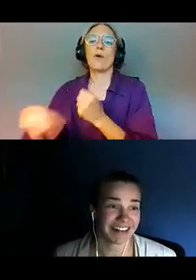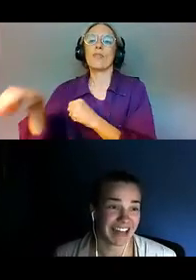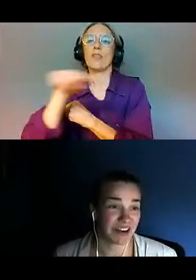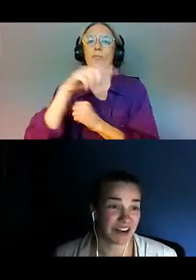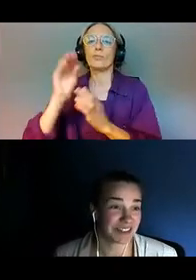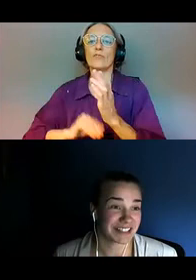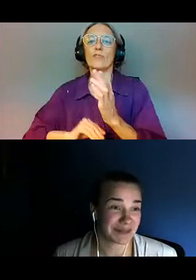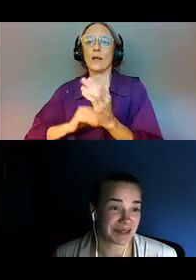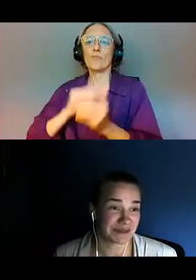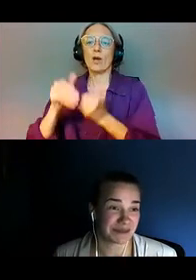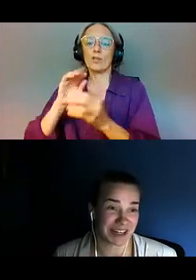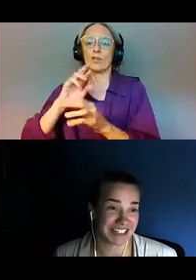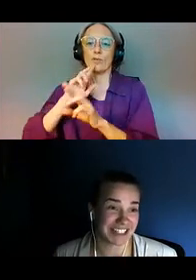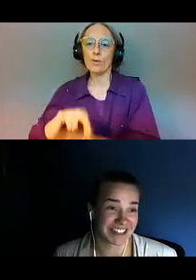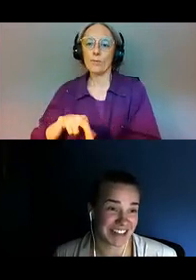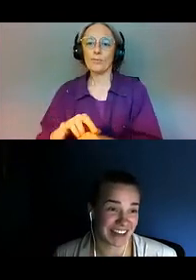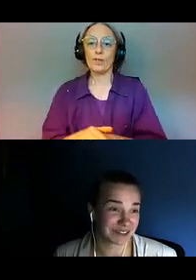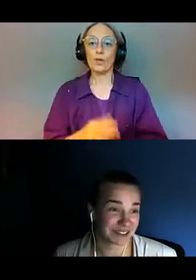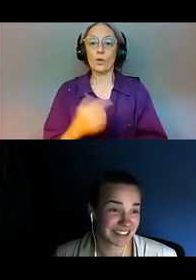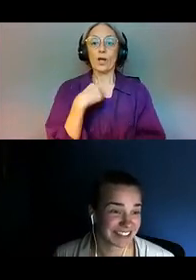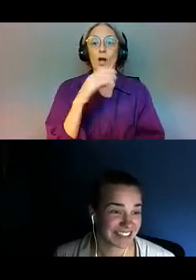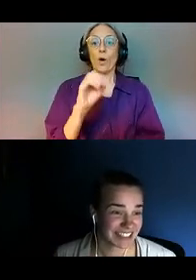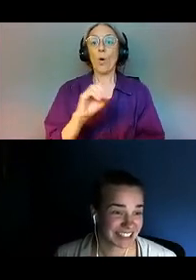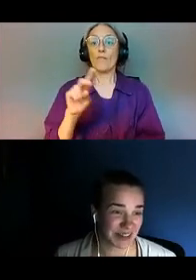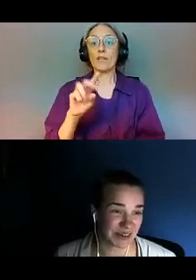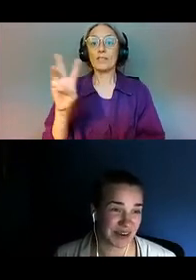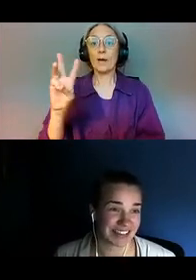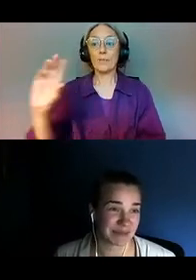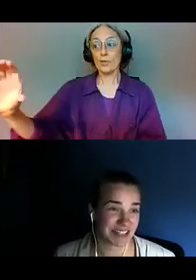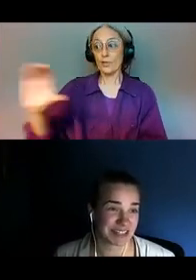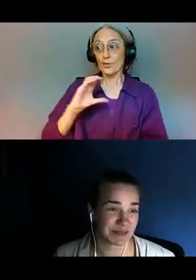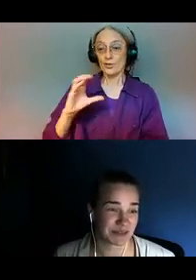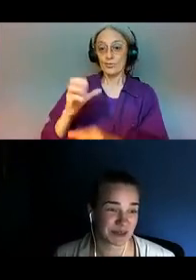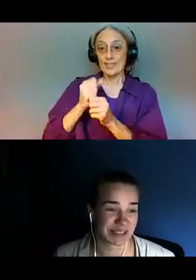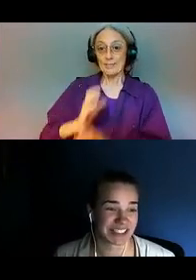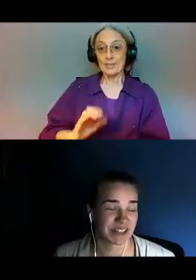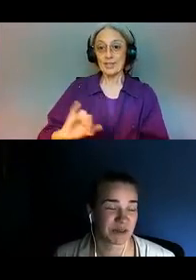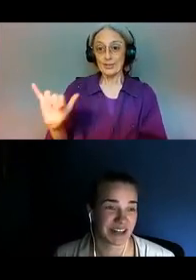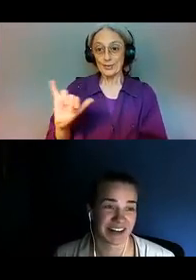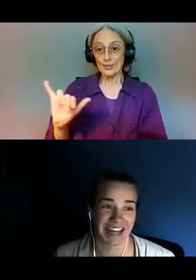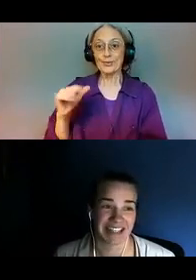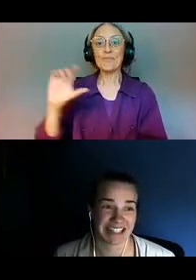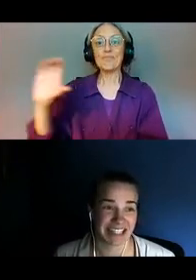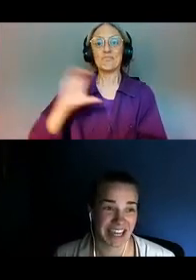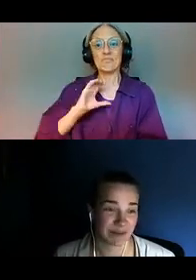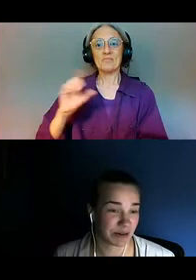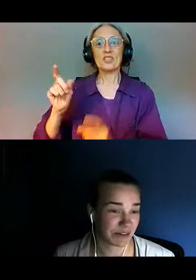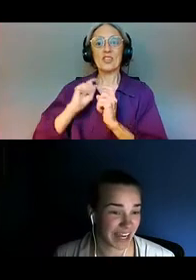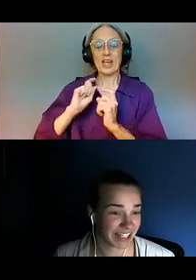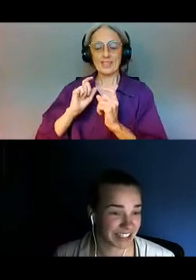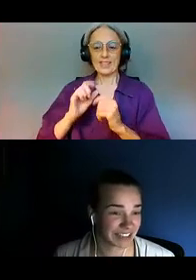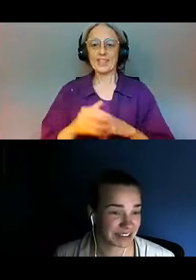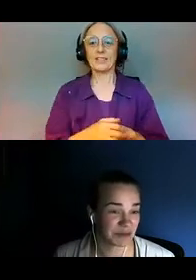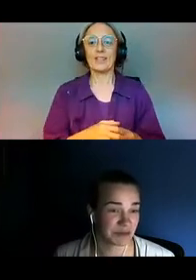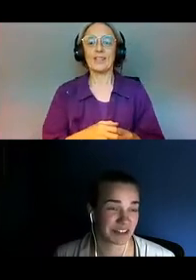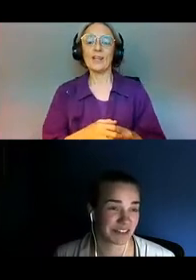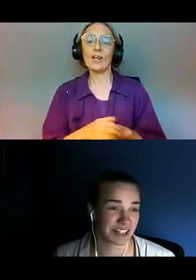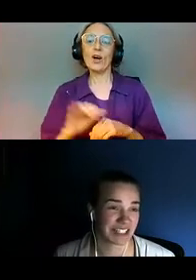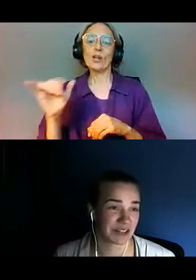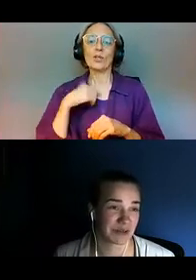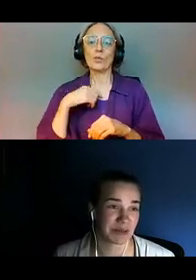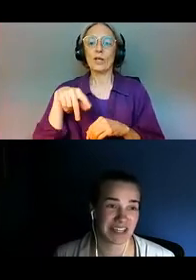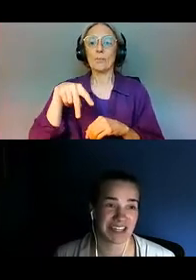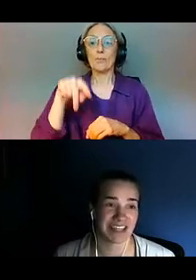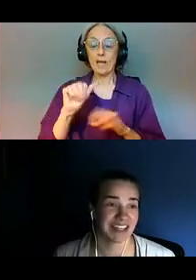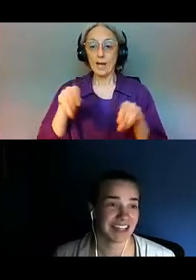We are an OVW grantee ourselves. So as mentioned before, we are a TA provider. We